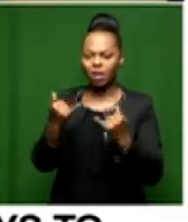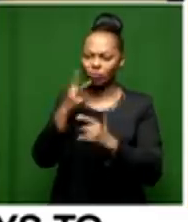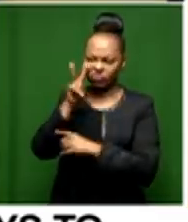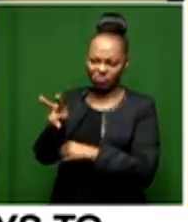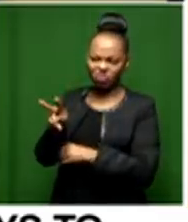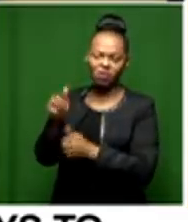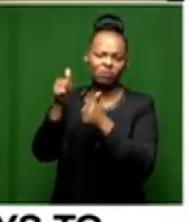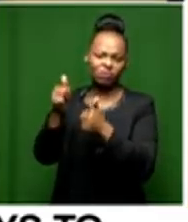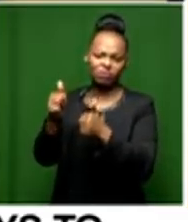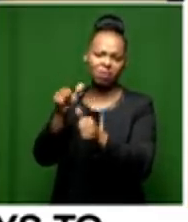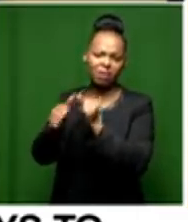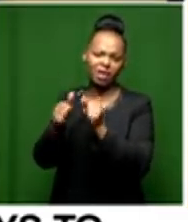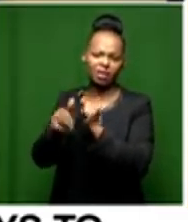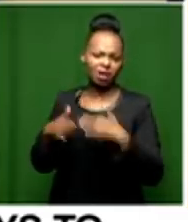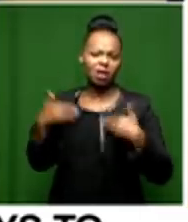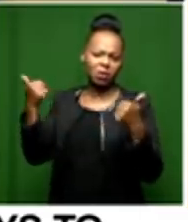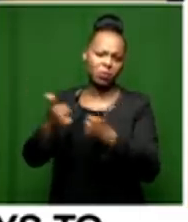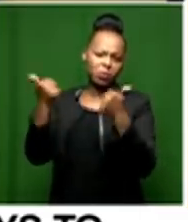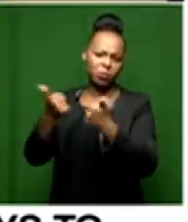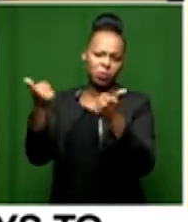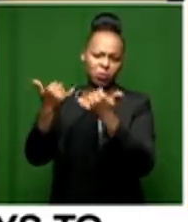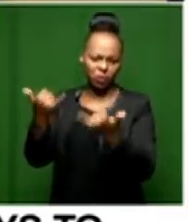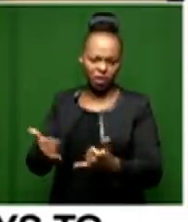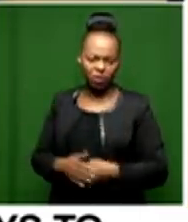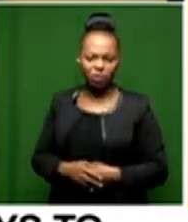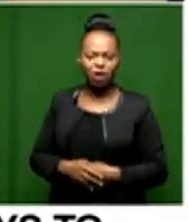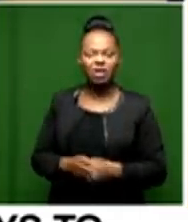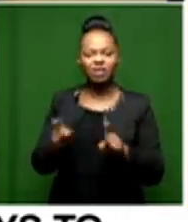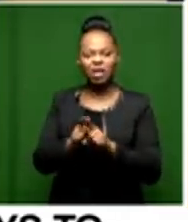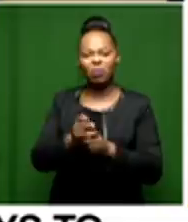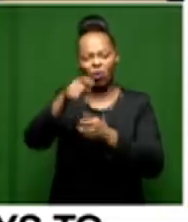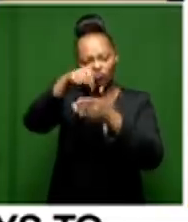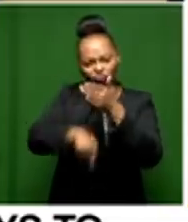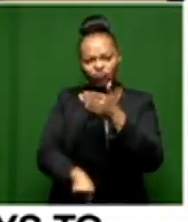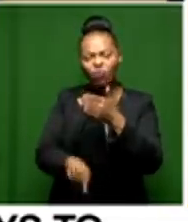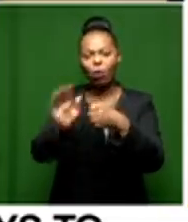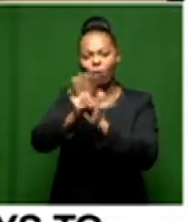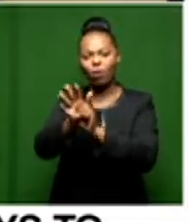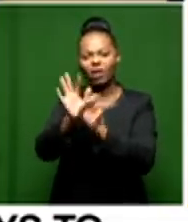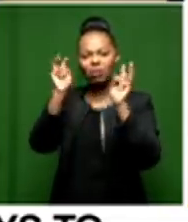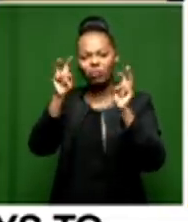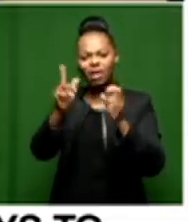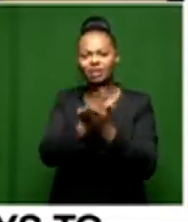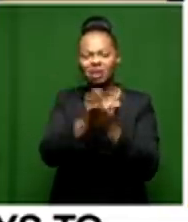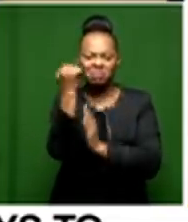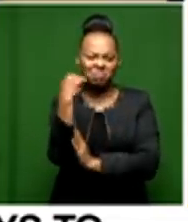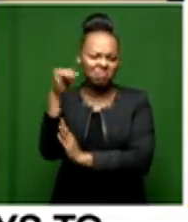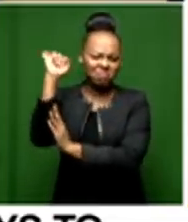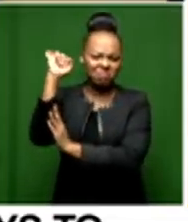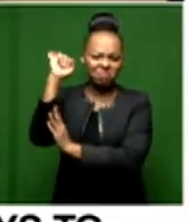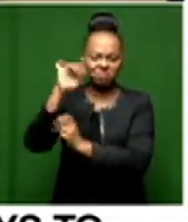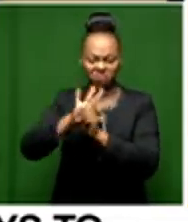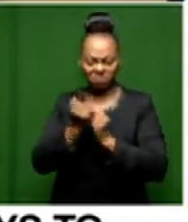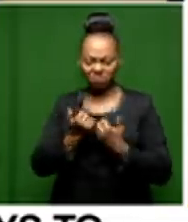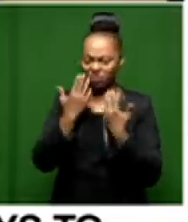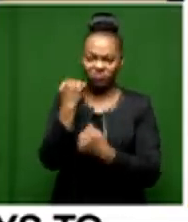and sounding so much better, but also just talking to a lot of theories around COVID, and some people denialists as they've been